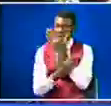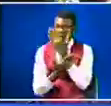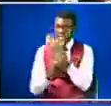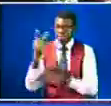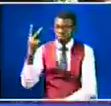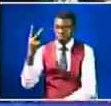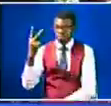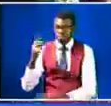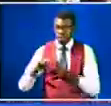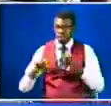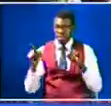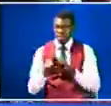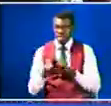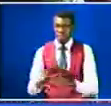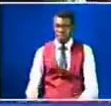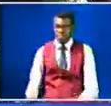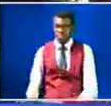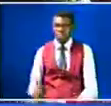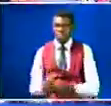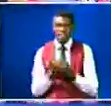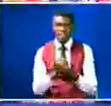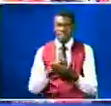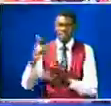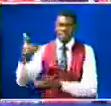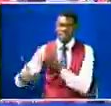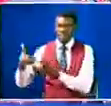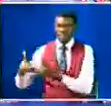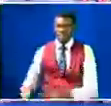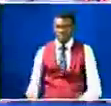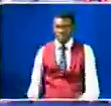so for the breath of life it brings to the neighbors.